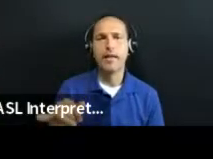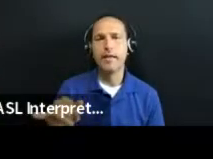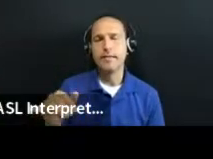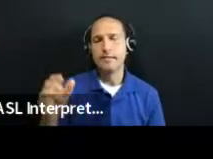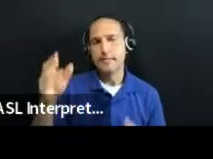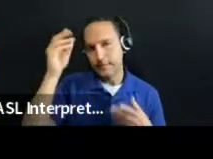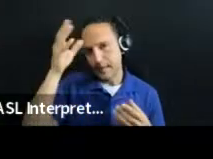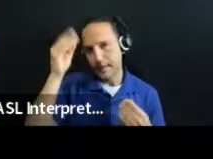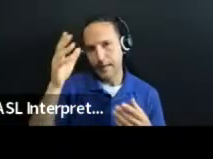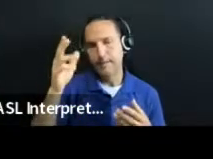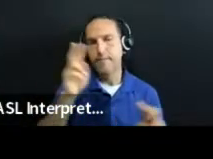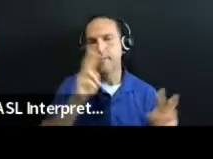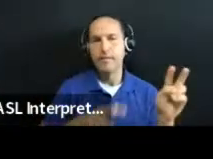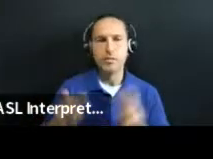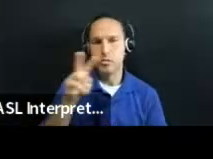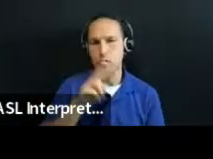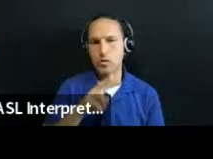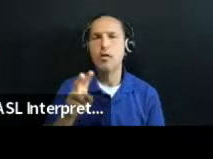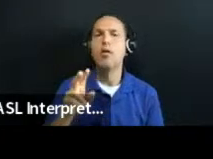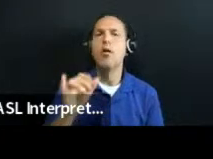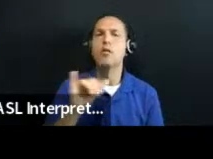and some of our recommendations.